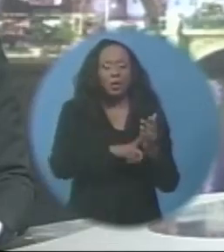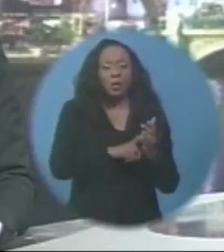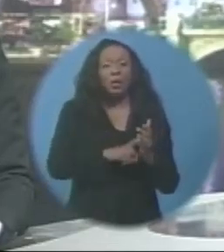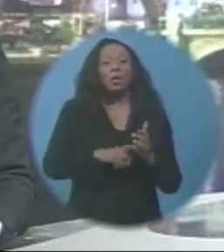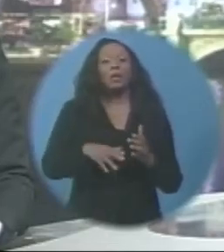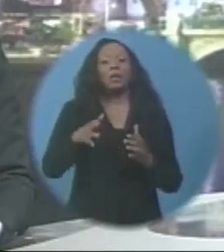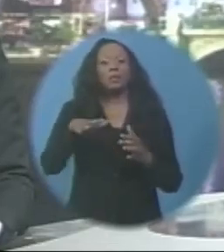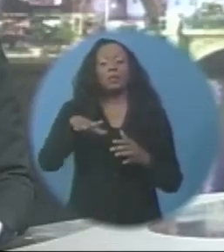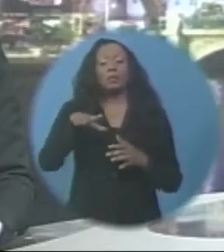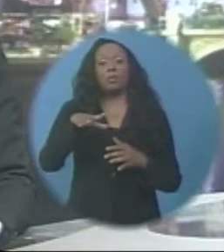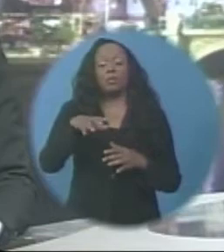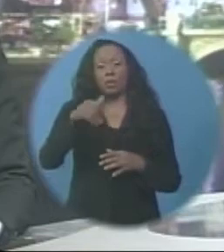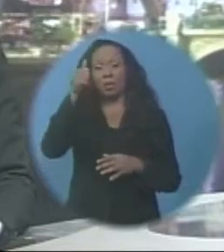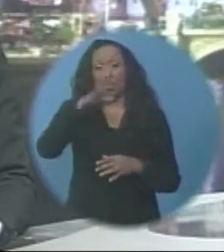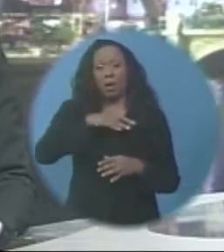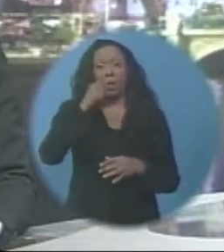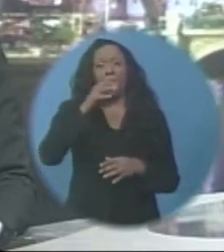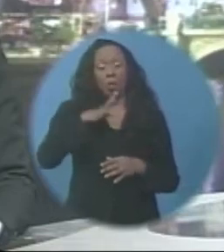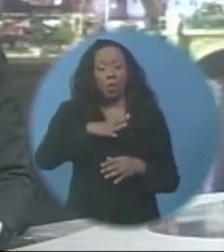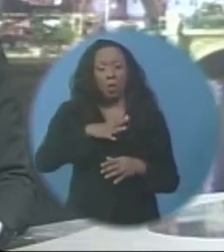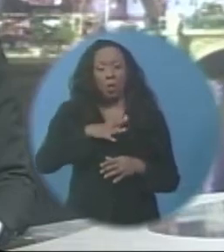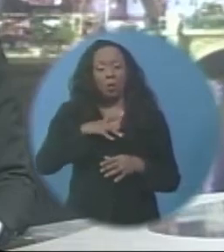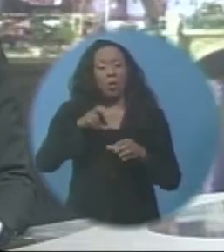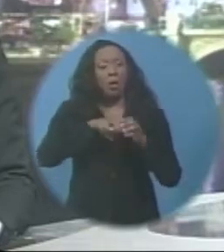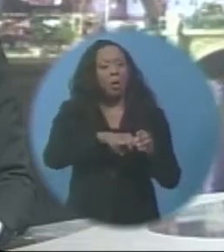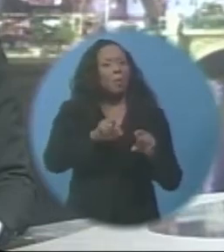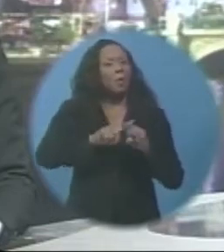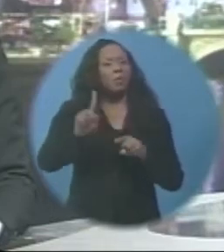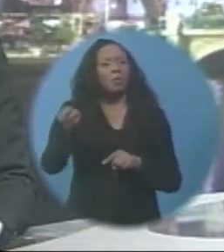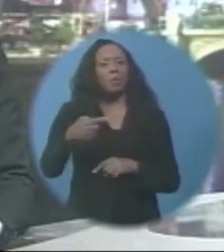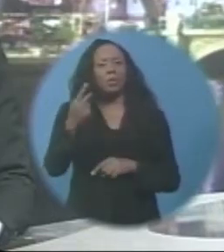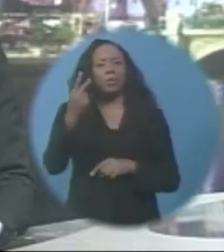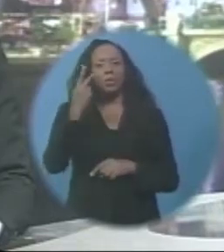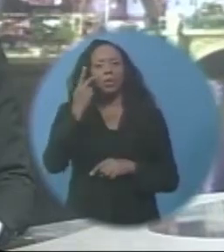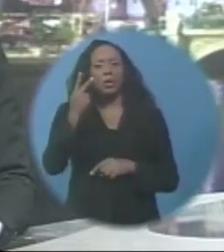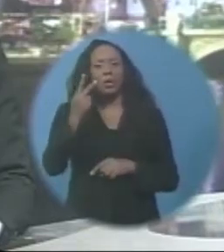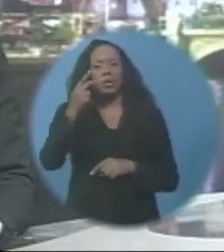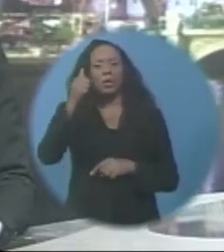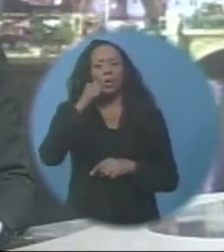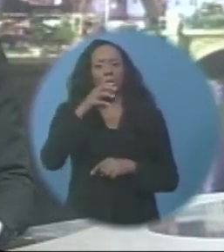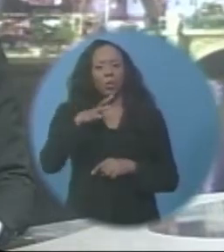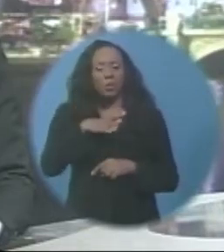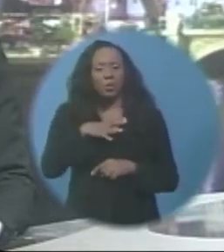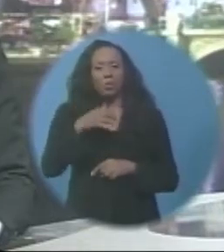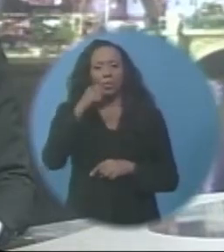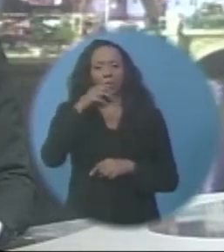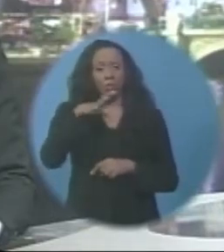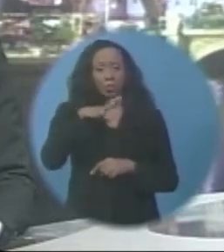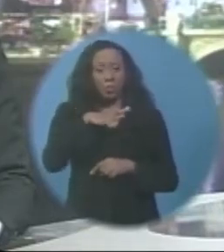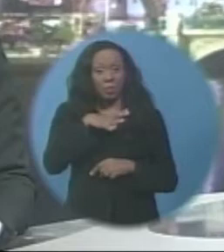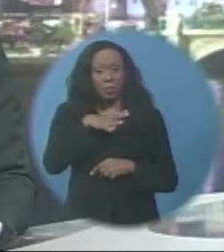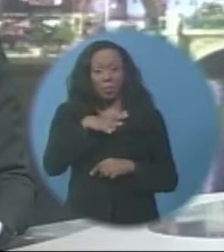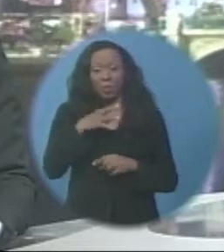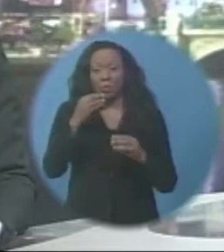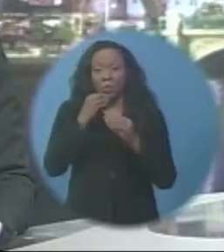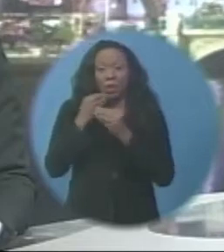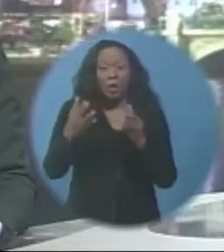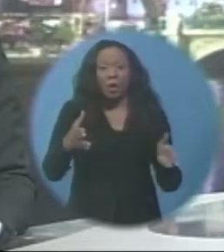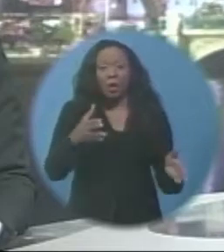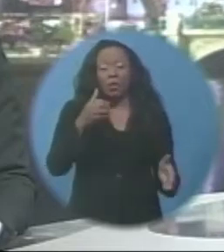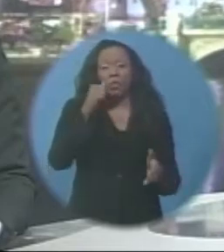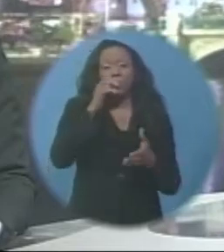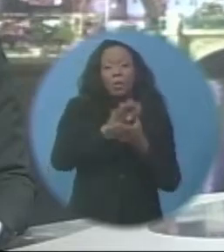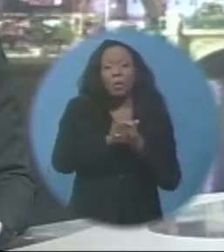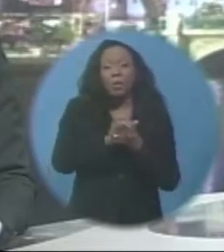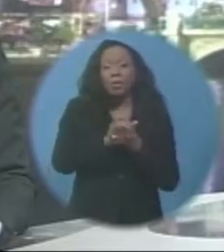some 141 nautical miles southeast of Barbados. The 67-year-old woman, who is untrained, informed her daughters in